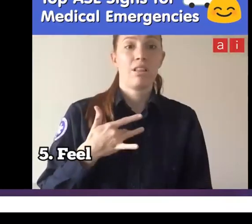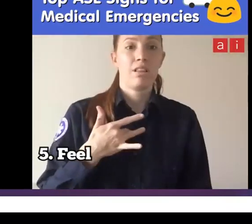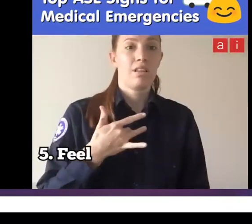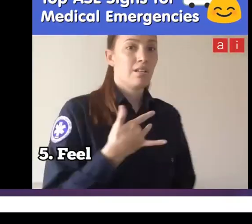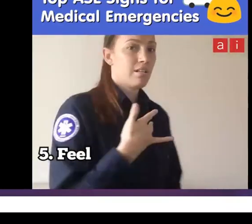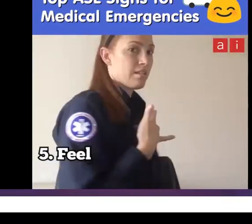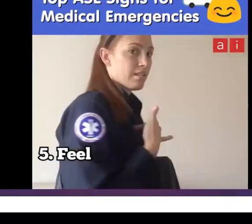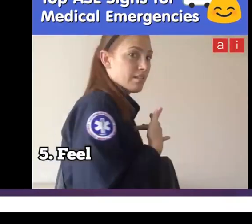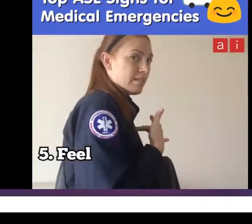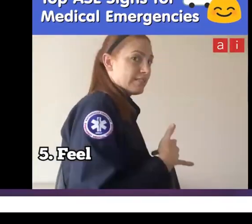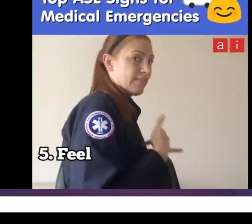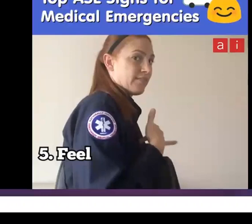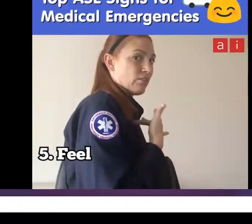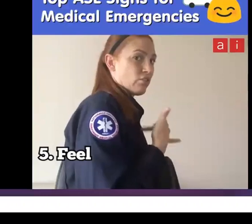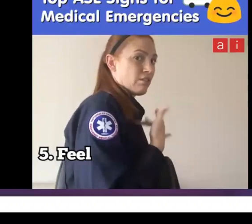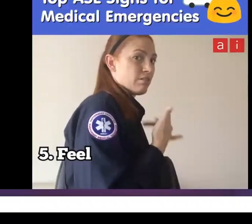Okay.